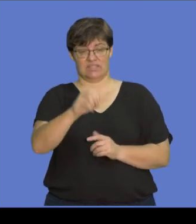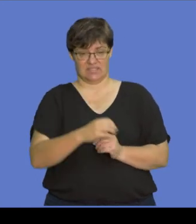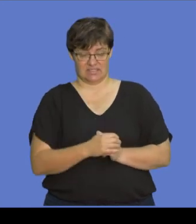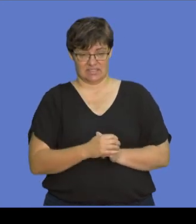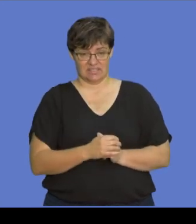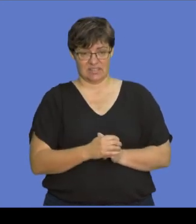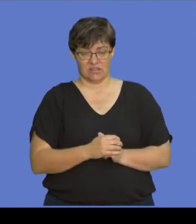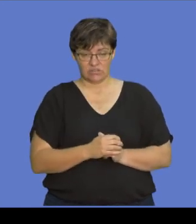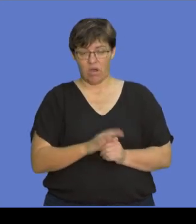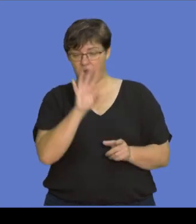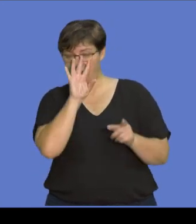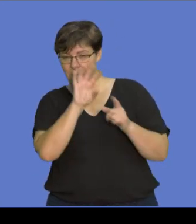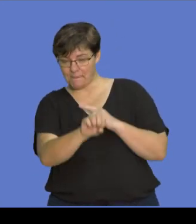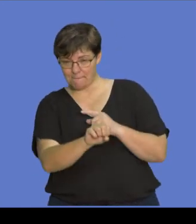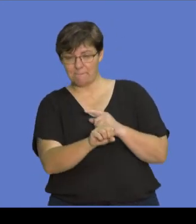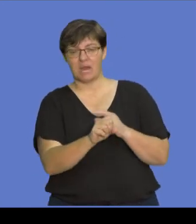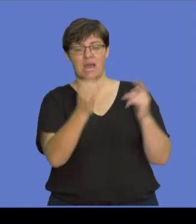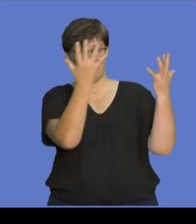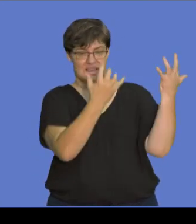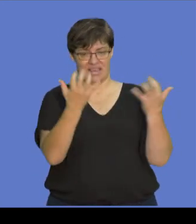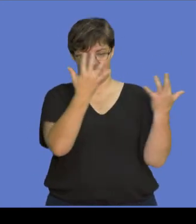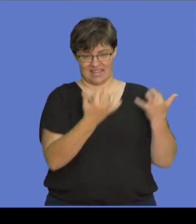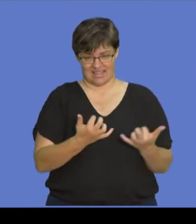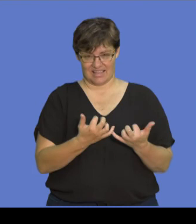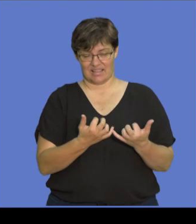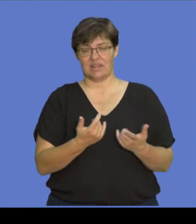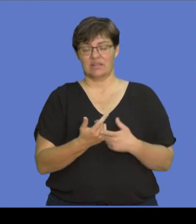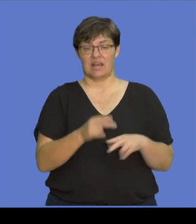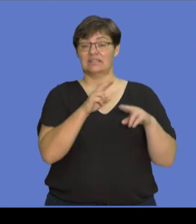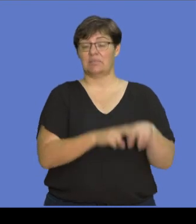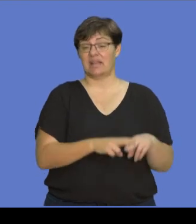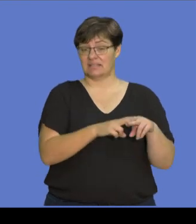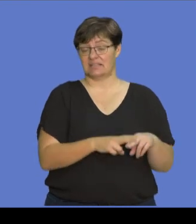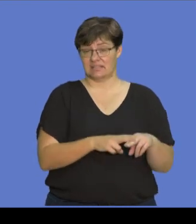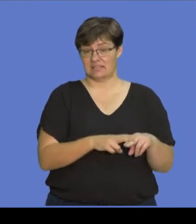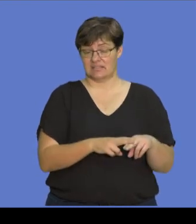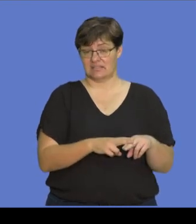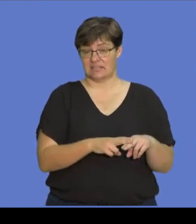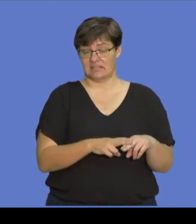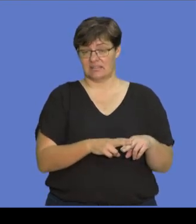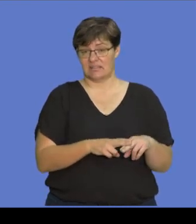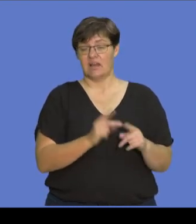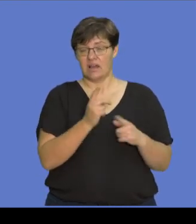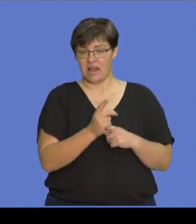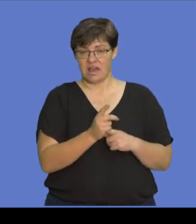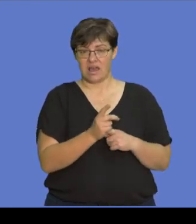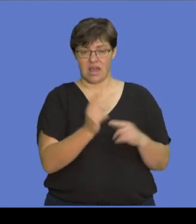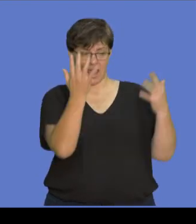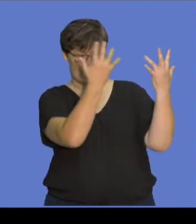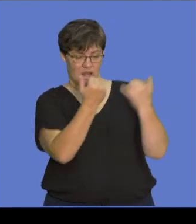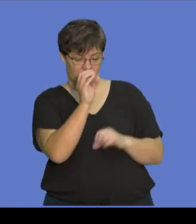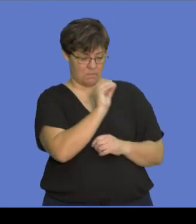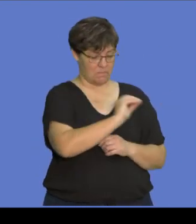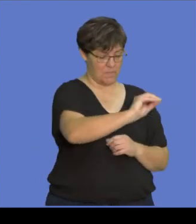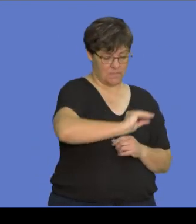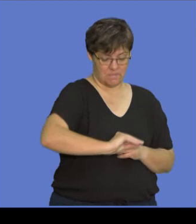way, you can clearly see that your calculation will be dependent on how you're going to take that calculation